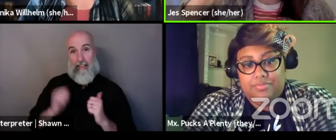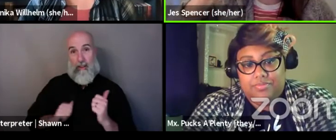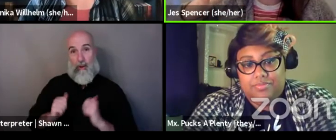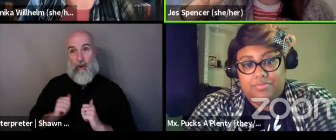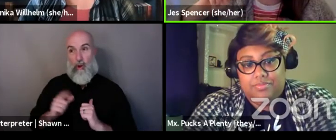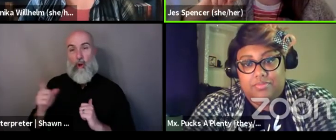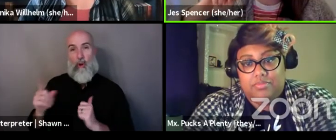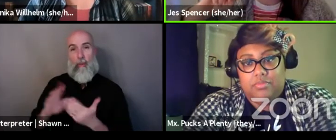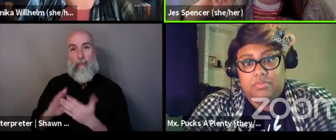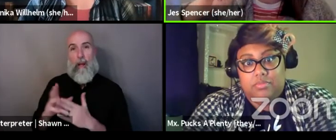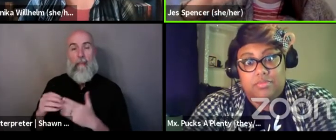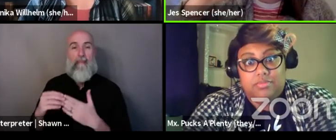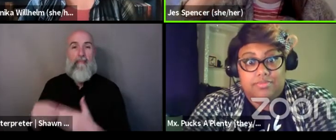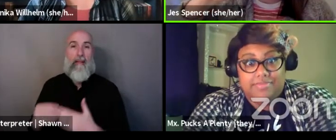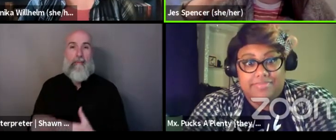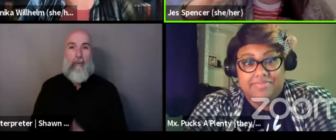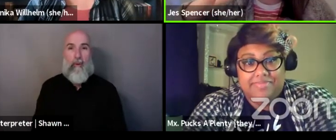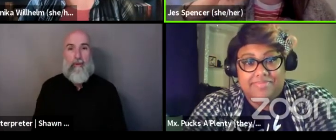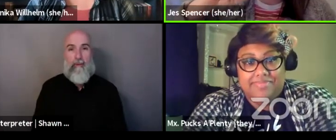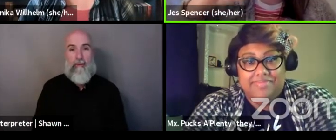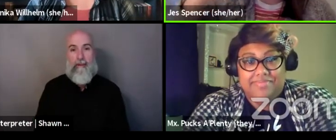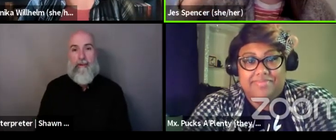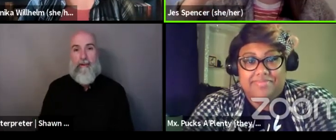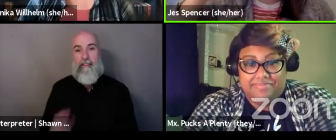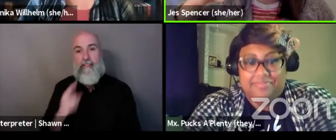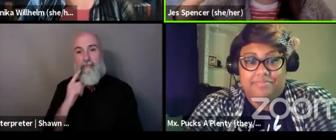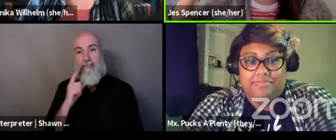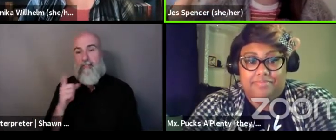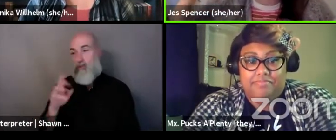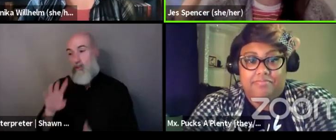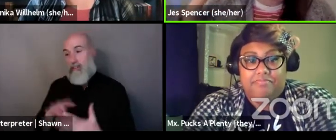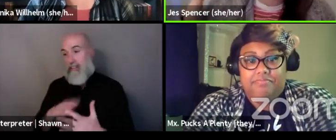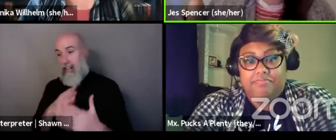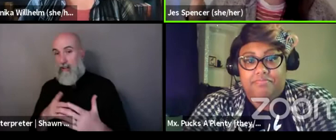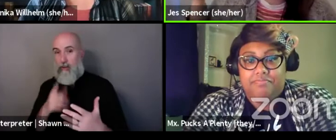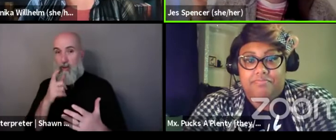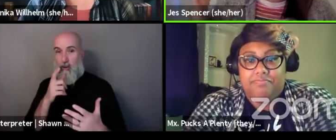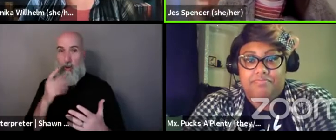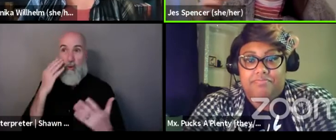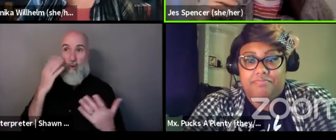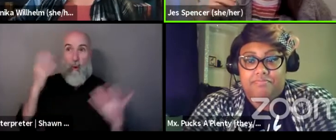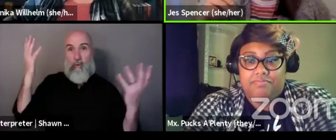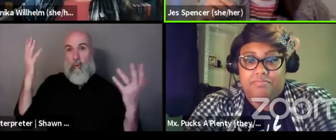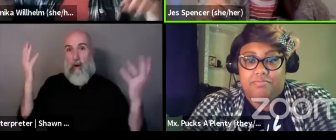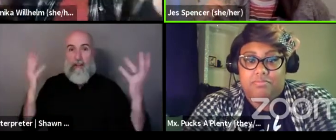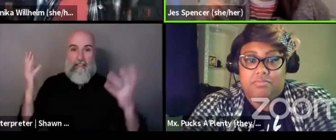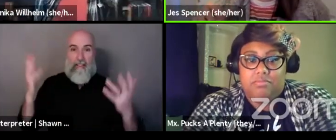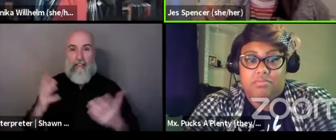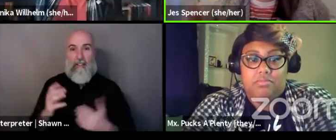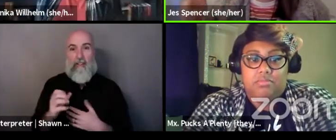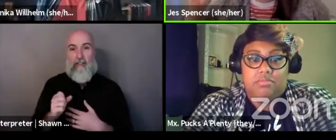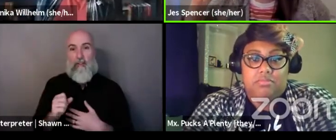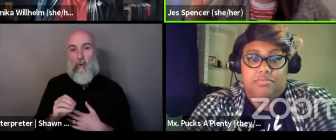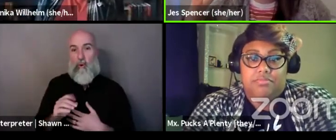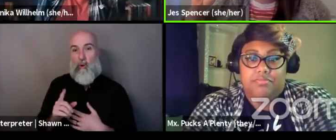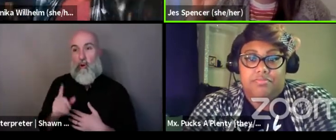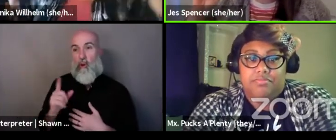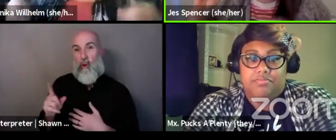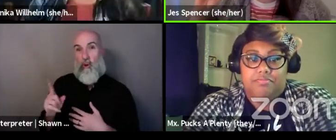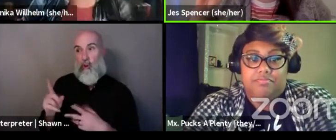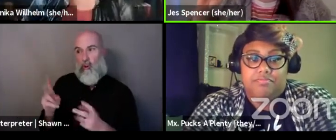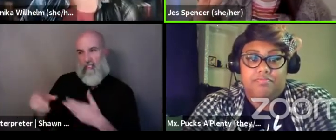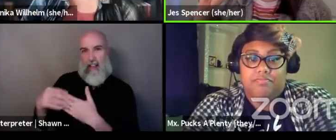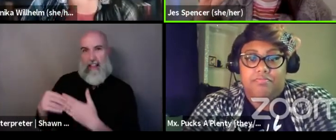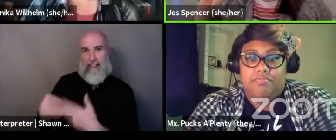the flexible one, because your schedule is who knows what'sy. And so you're suddenly